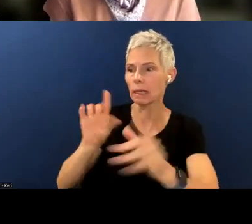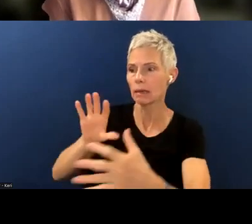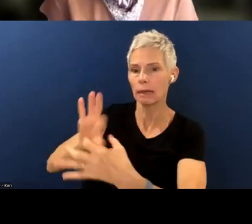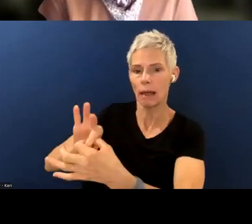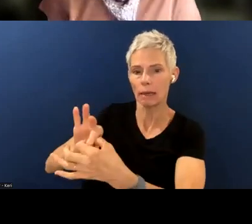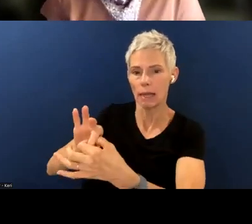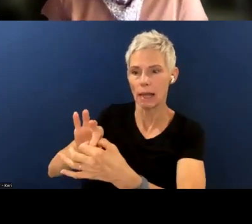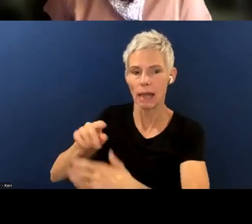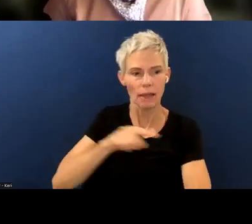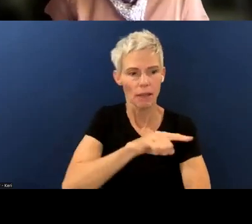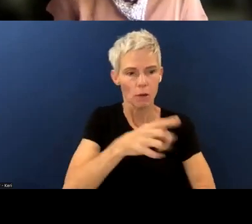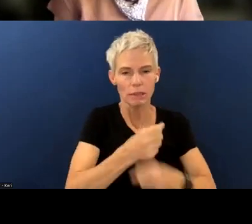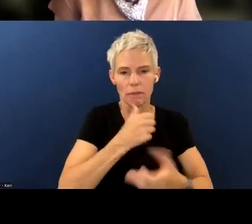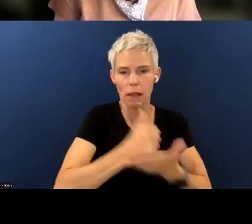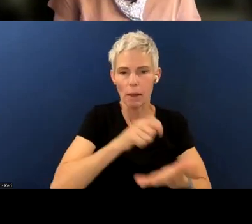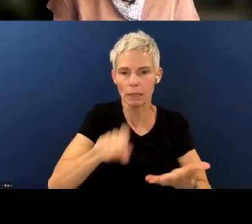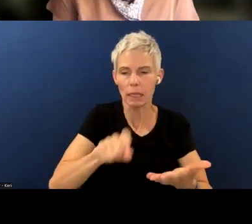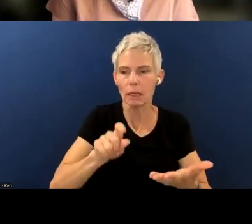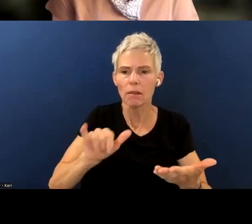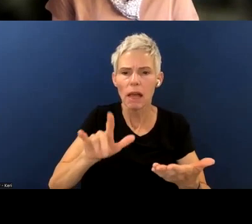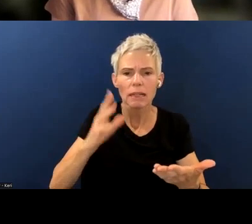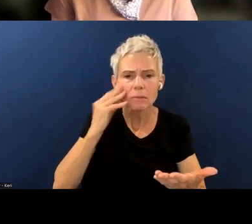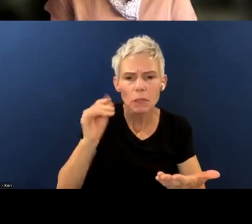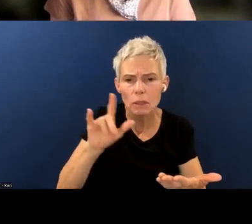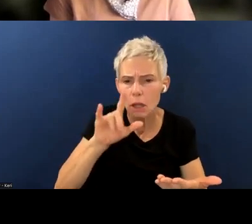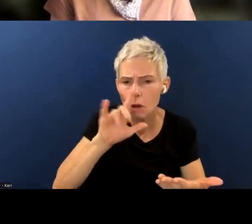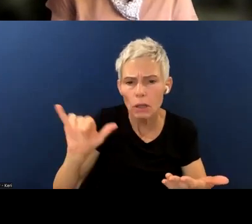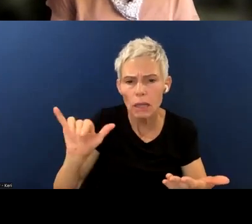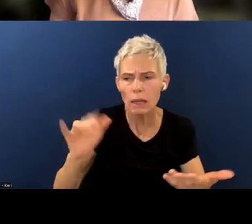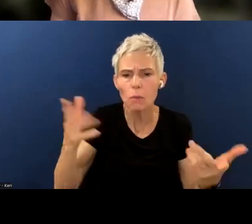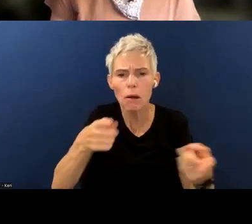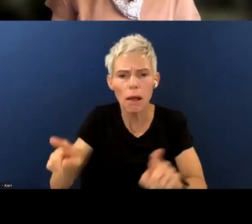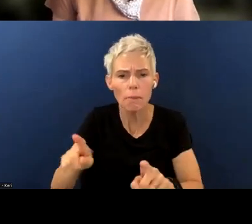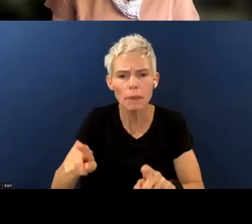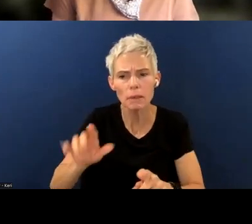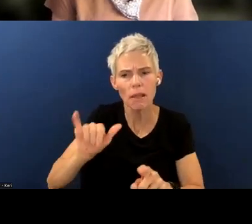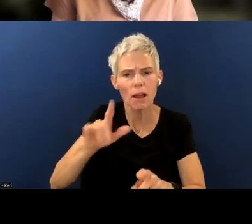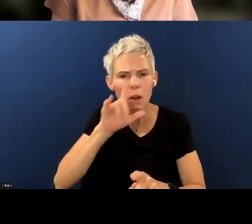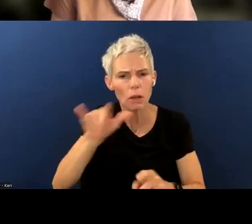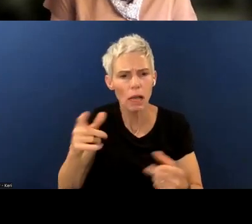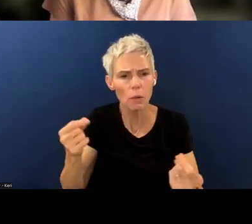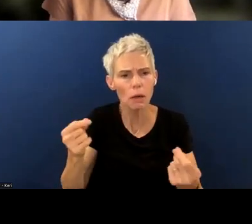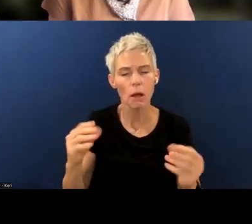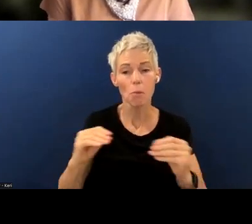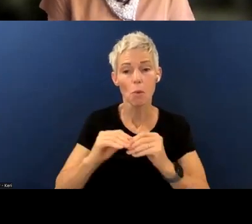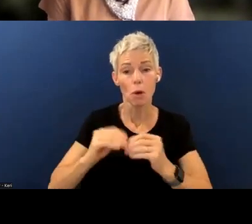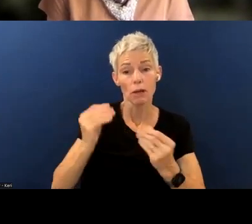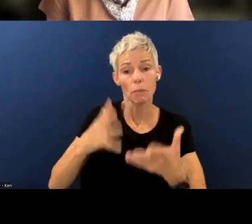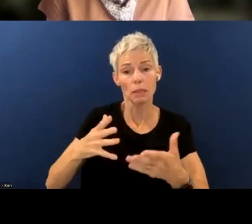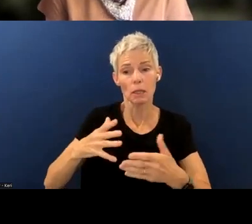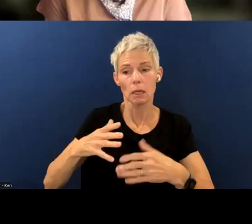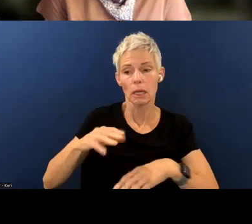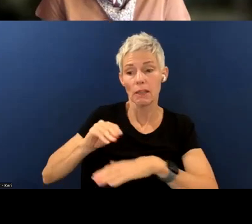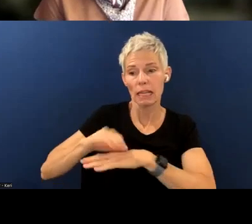someone calls? What does that look like? What is that experience? And then more information about the counselor's training. How do I know that if I call, I'm going